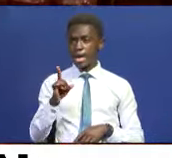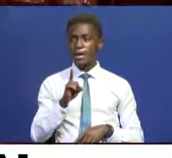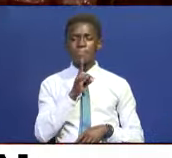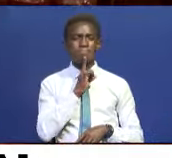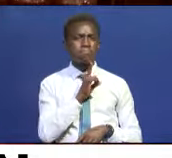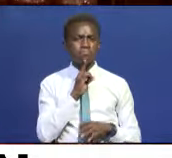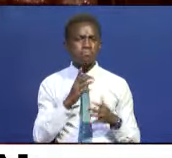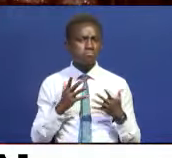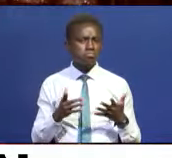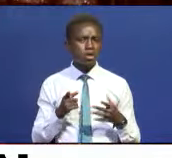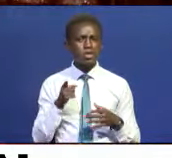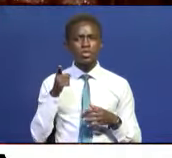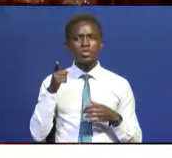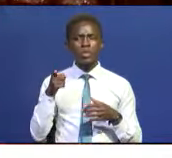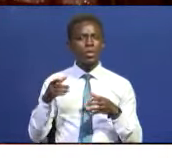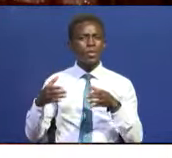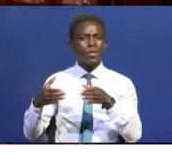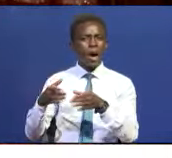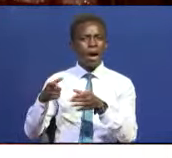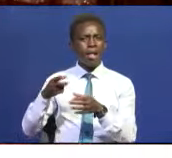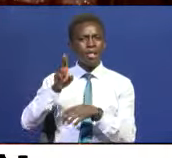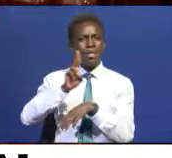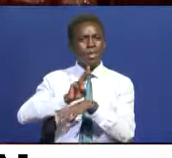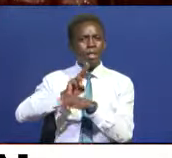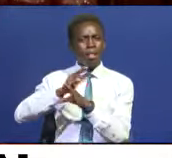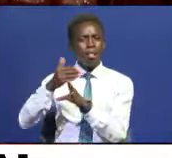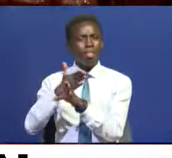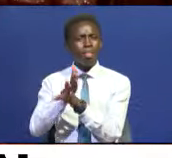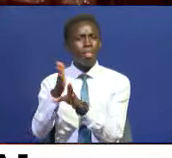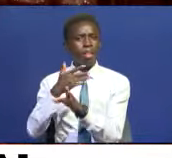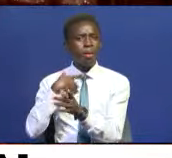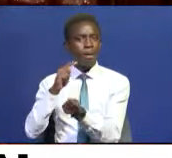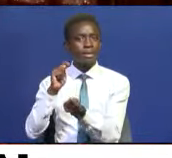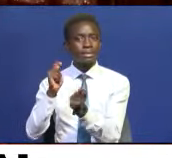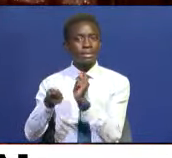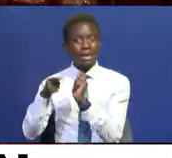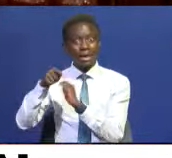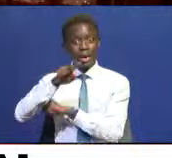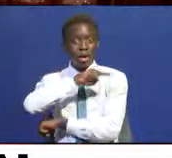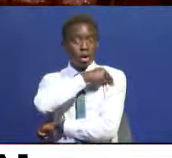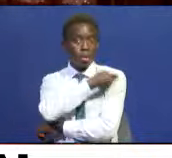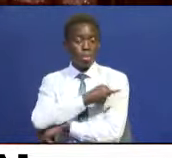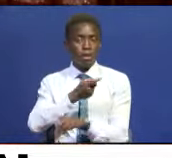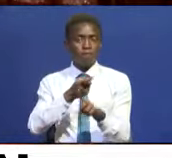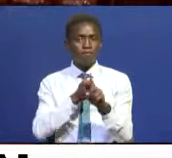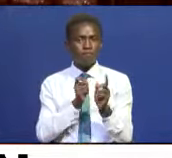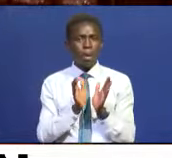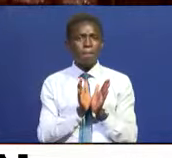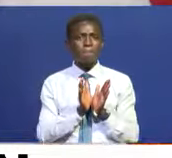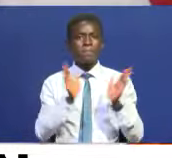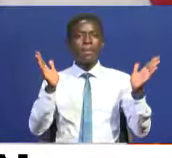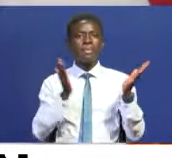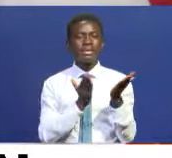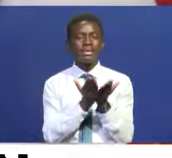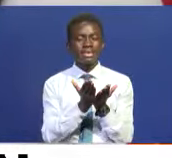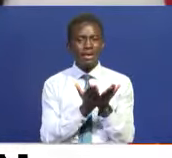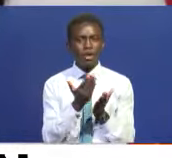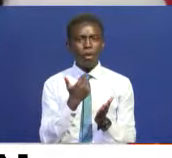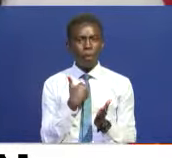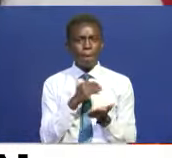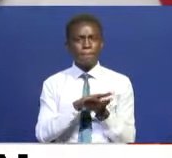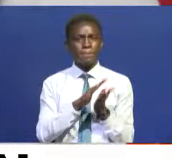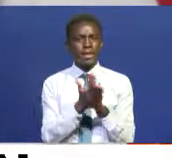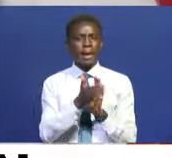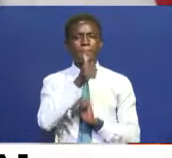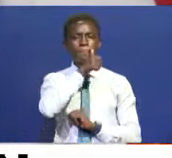za ulagai kubadilisha hali ya hospitali hiyo kutoka taasisi ya umma hadi kuwa mali ya kibinafsi. The defendants,